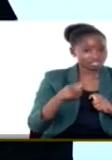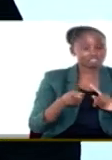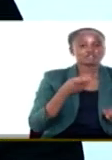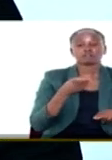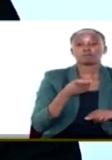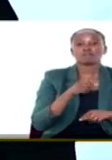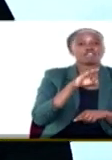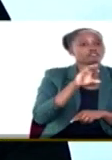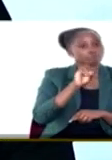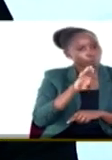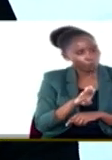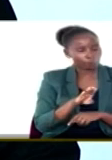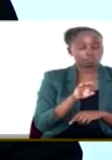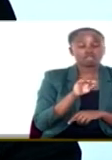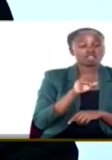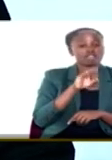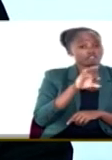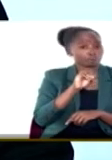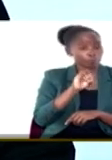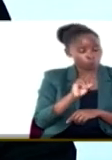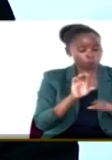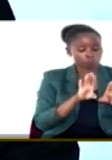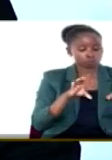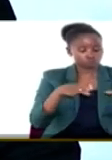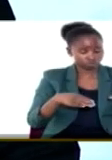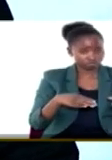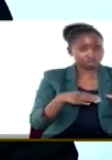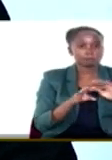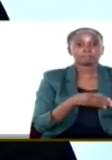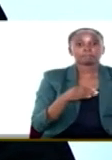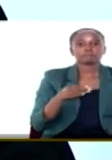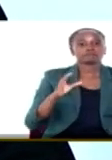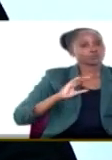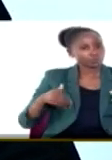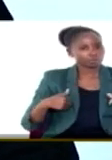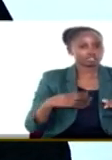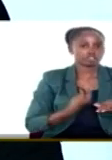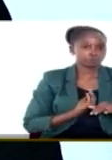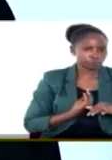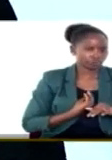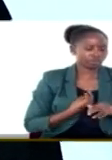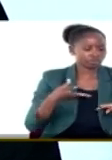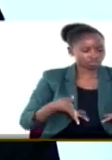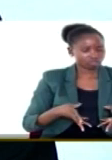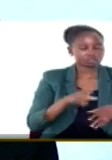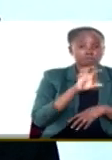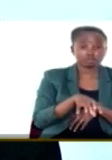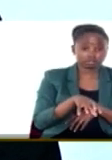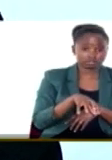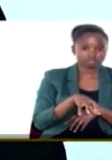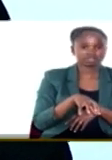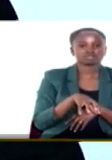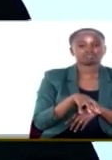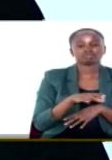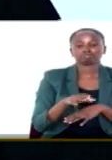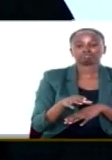faith-based sector, the sporting fraternity, women and youth in our province, the